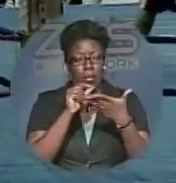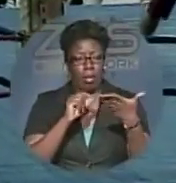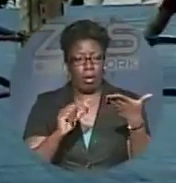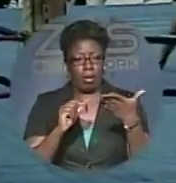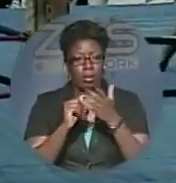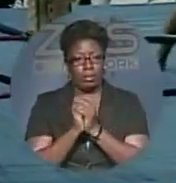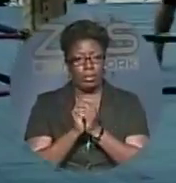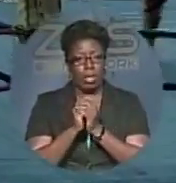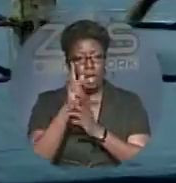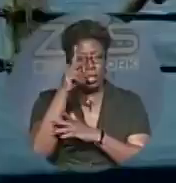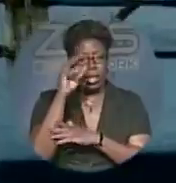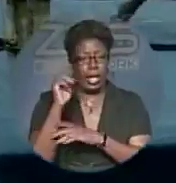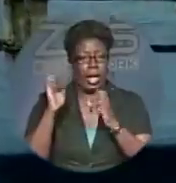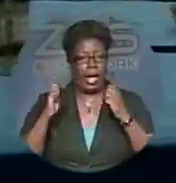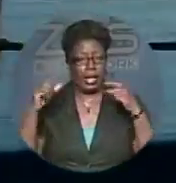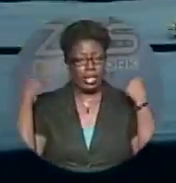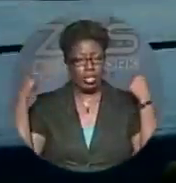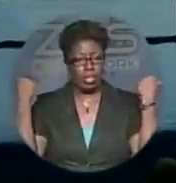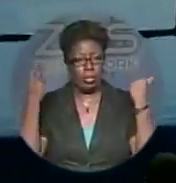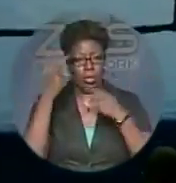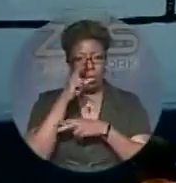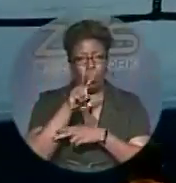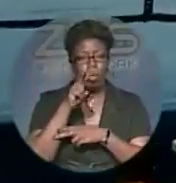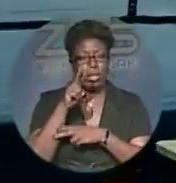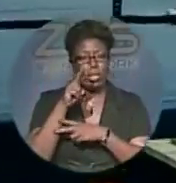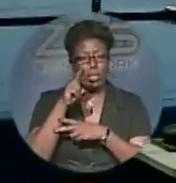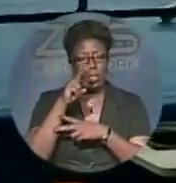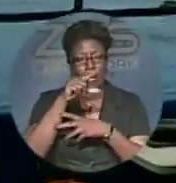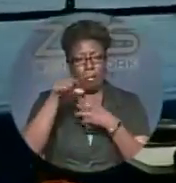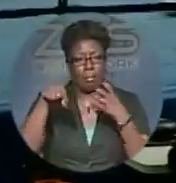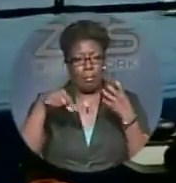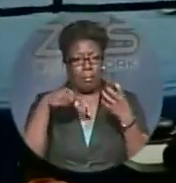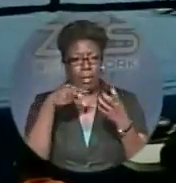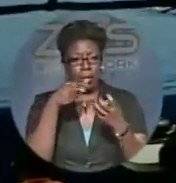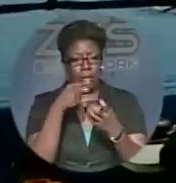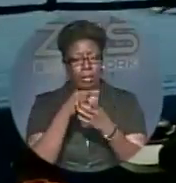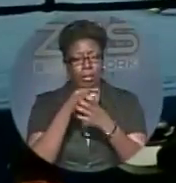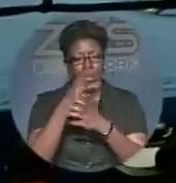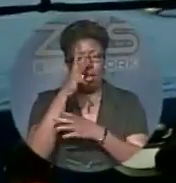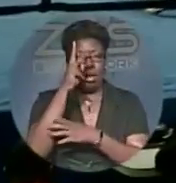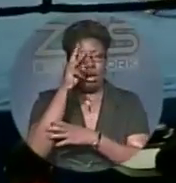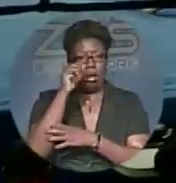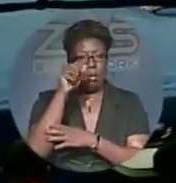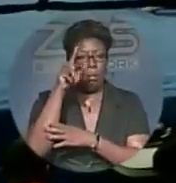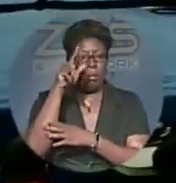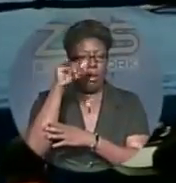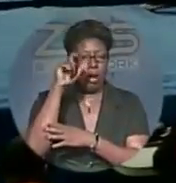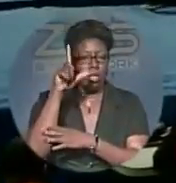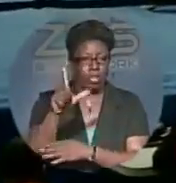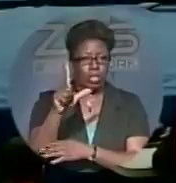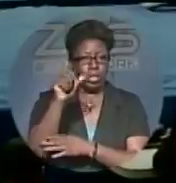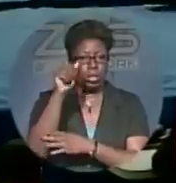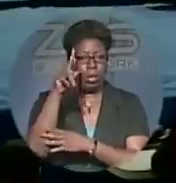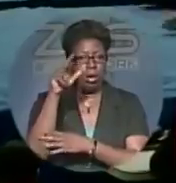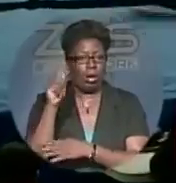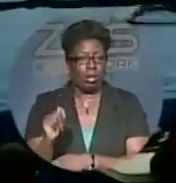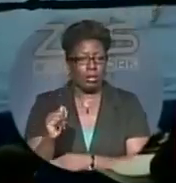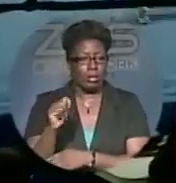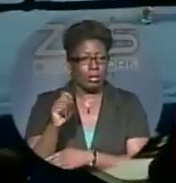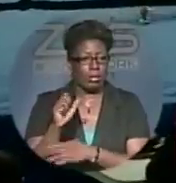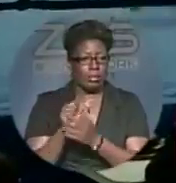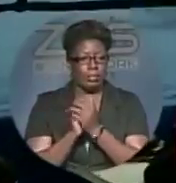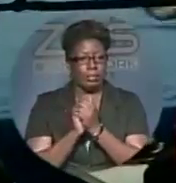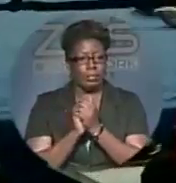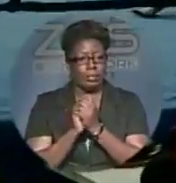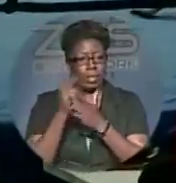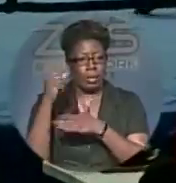Kendall Isaacs Gym got a chance to watch some mixed martial arts in action. Smokey Ronald Martin and the Great Trunks taking